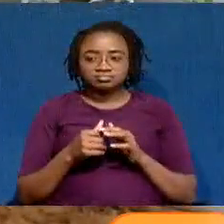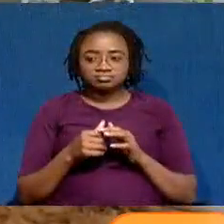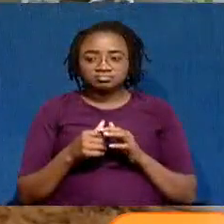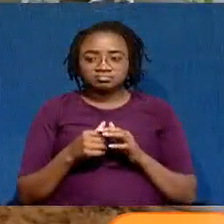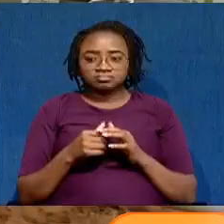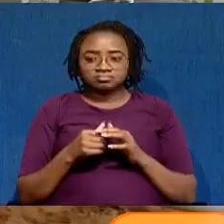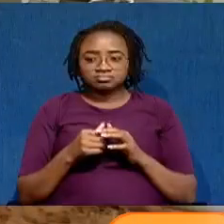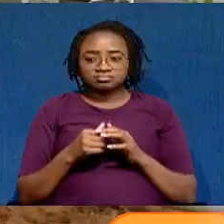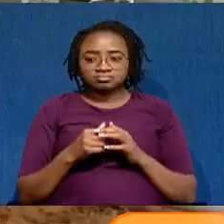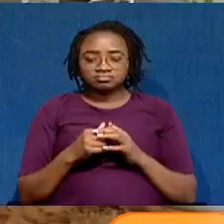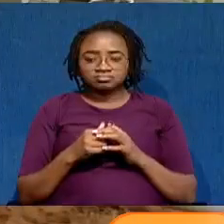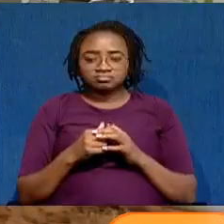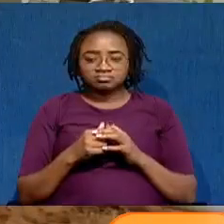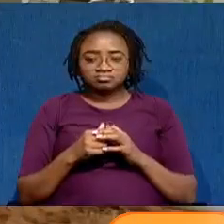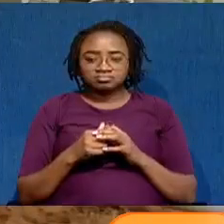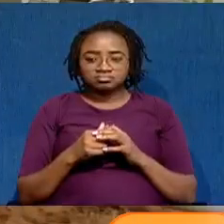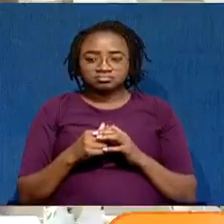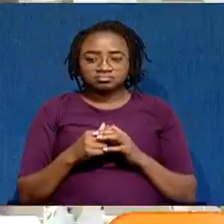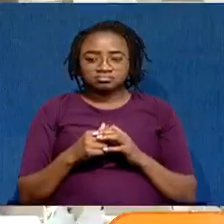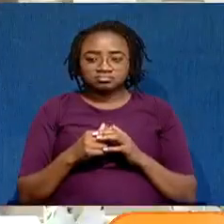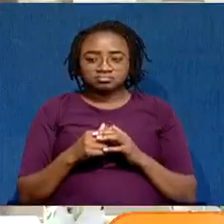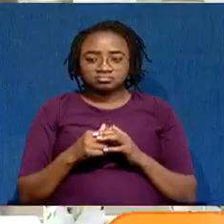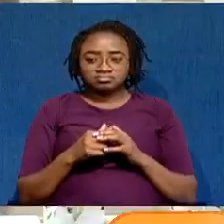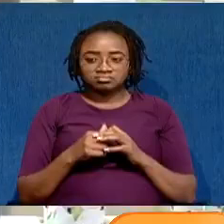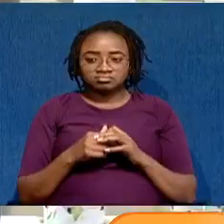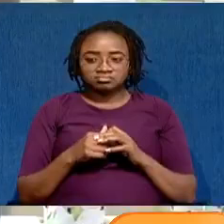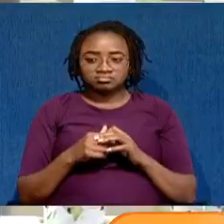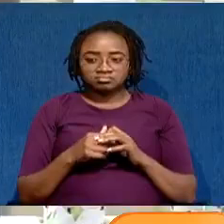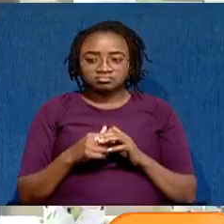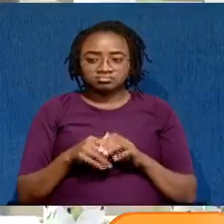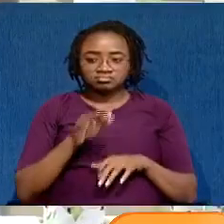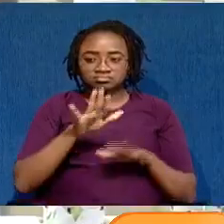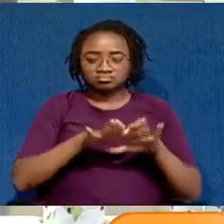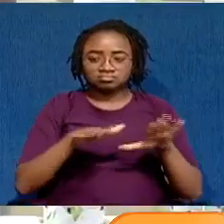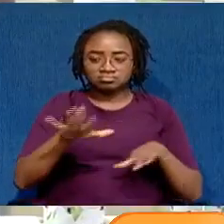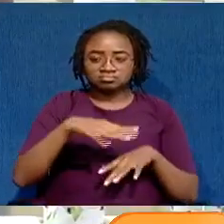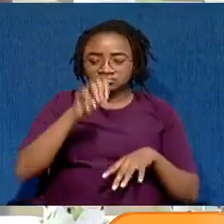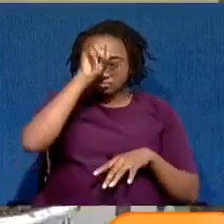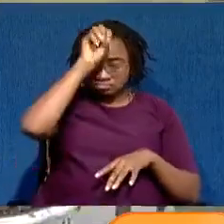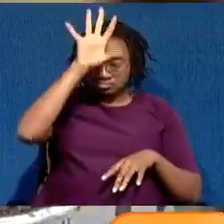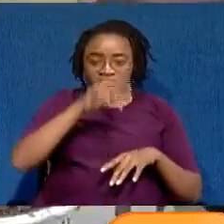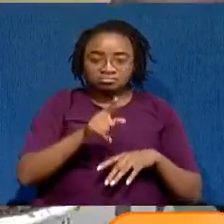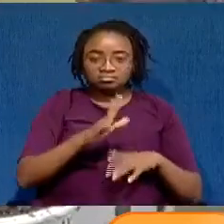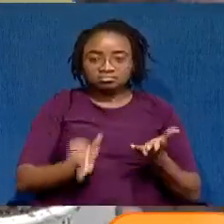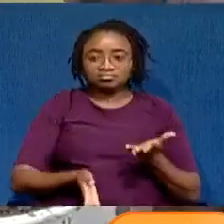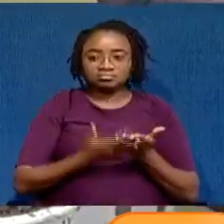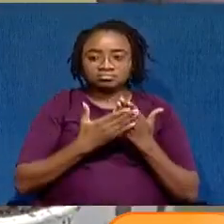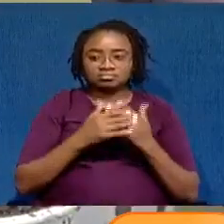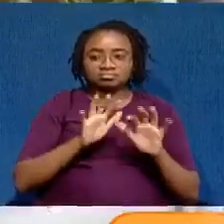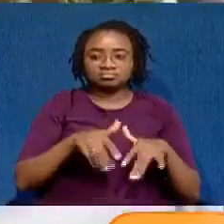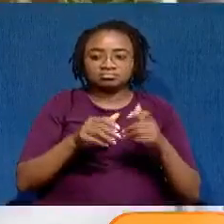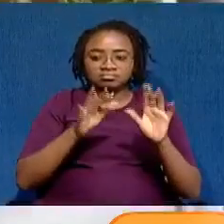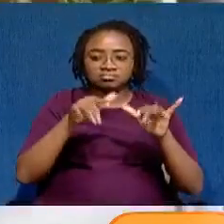On her small piece of land in Kiambu, Monica Mungai is redefining modern farming. By